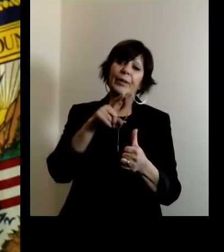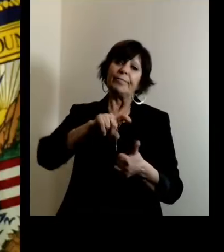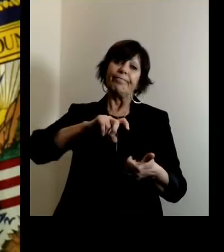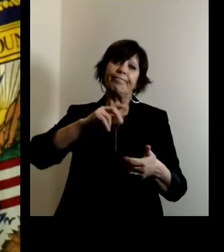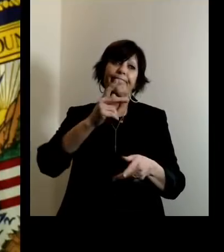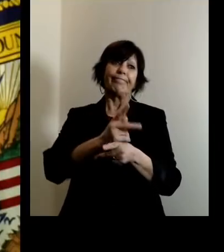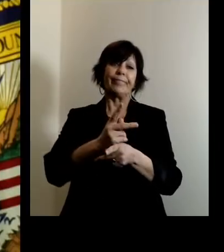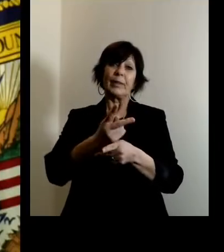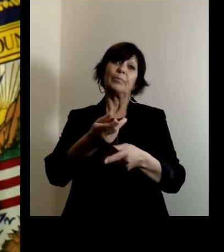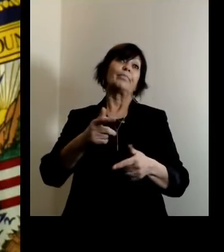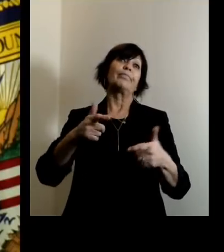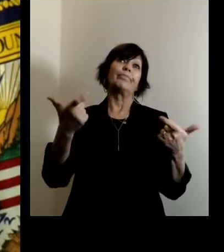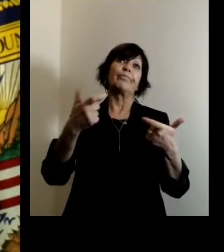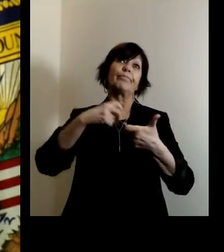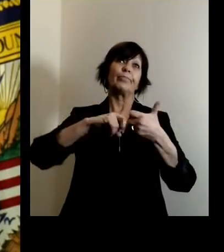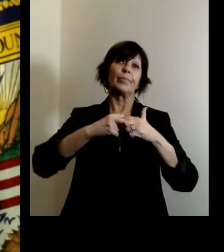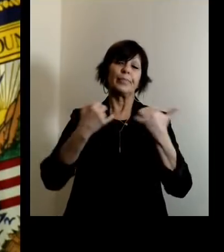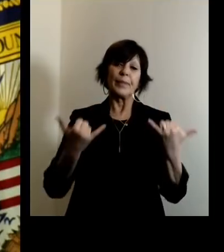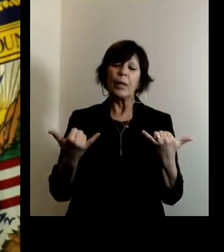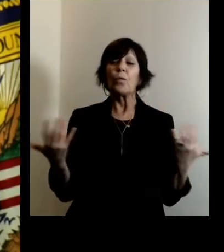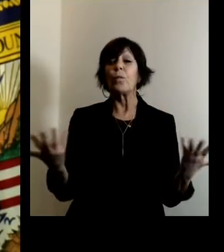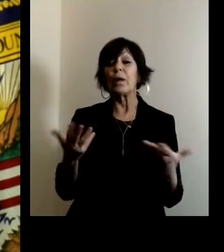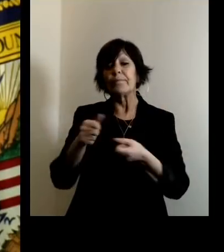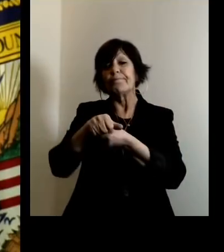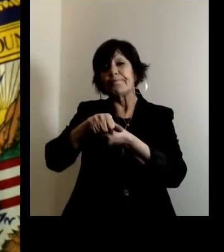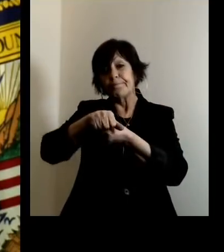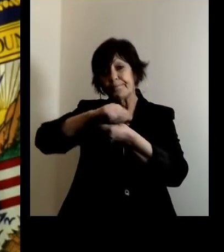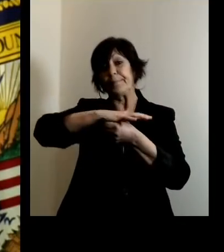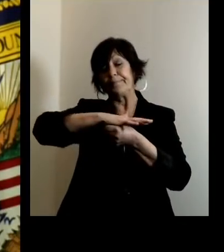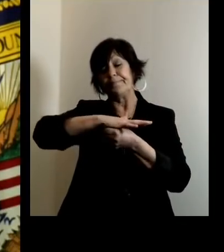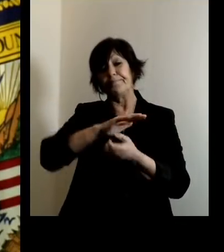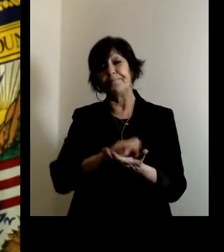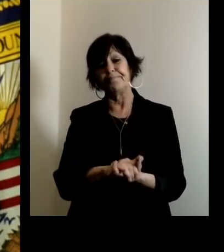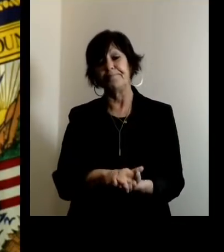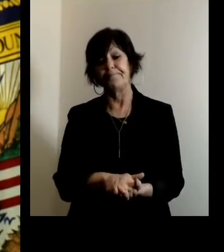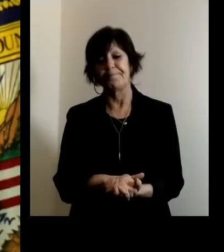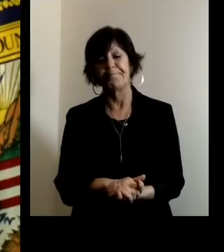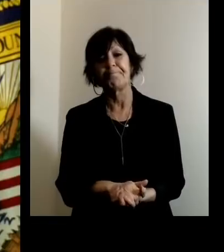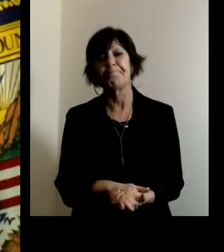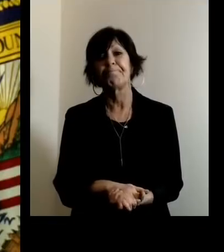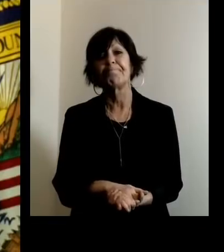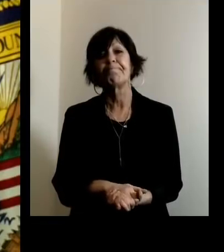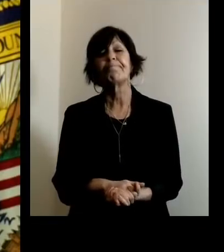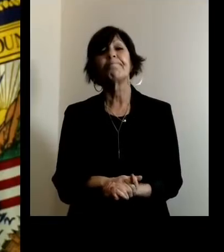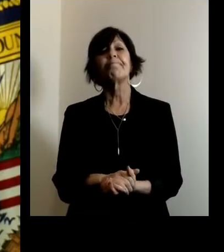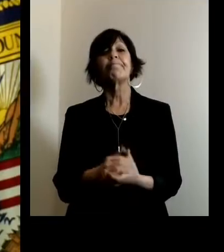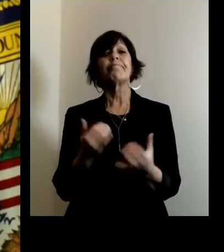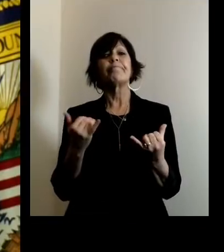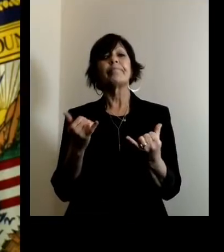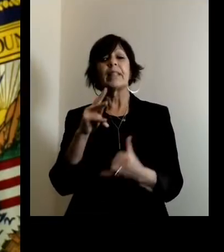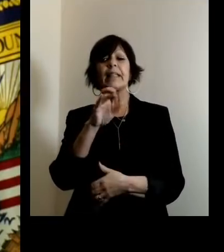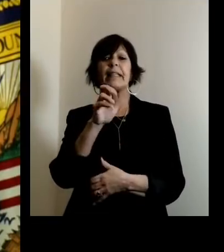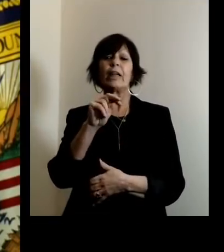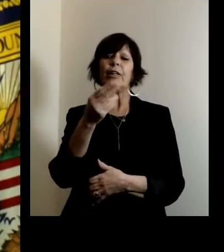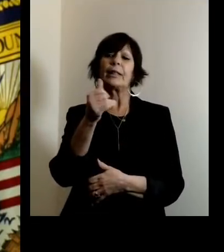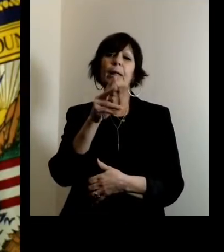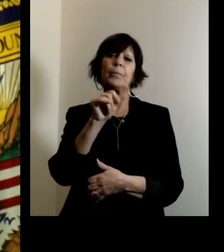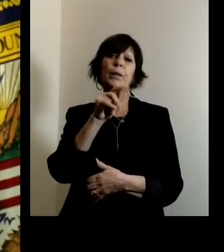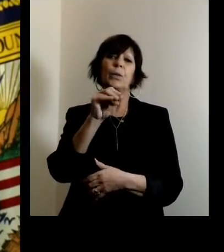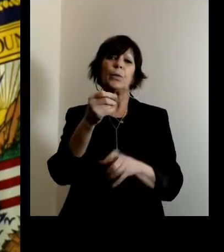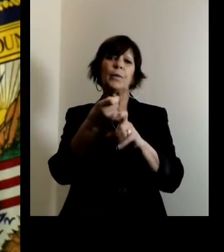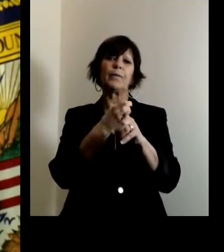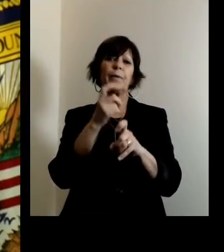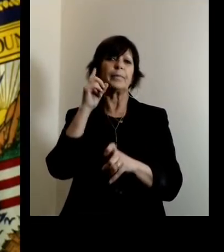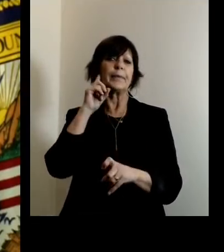our time, the global pandemic associated with the coronavirus. Joined today by Karen Gambino.